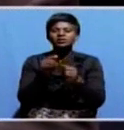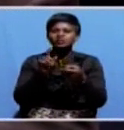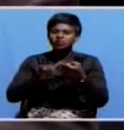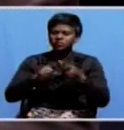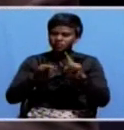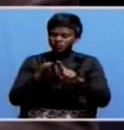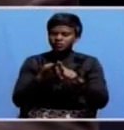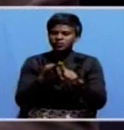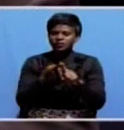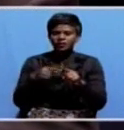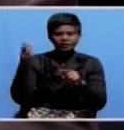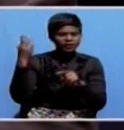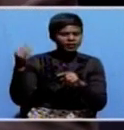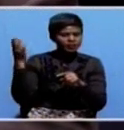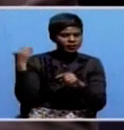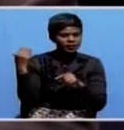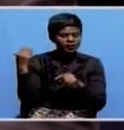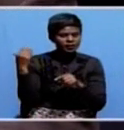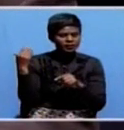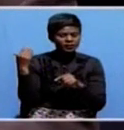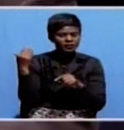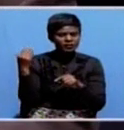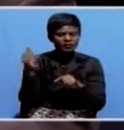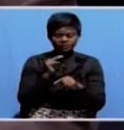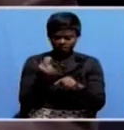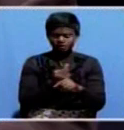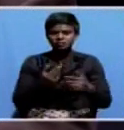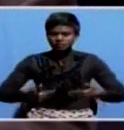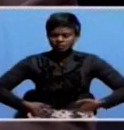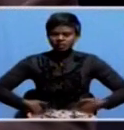friendship goes far back when we were teenagers.